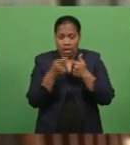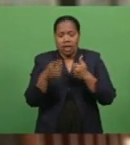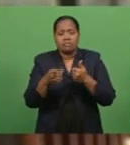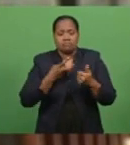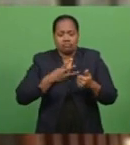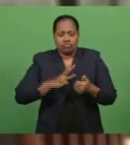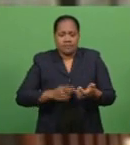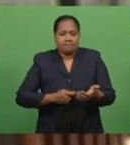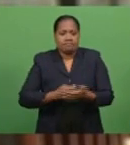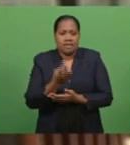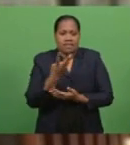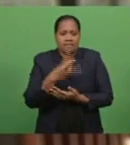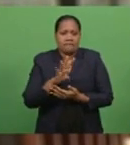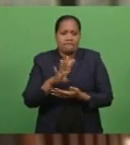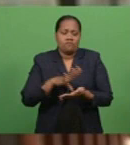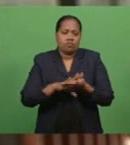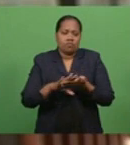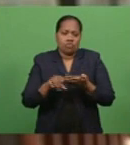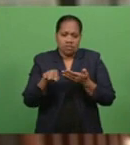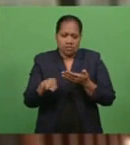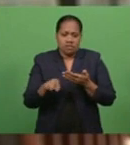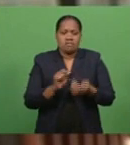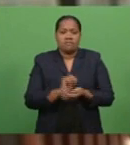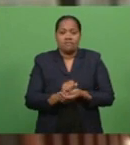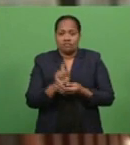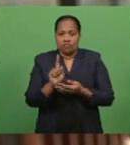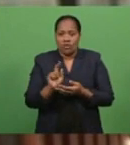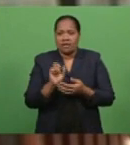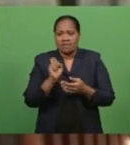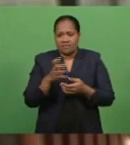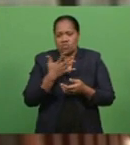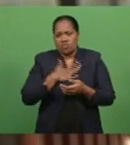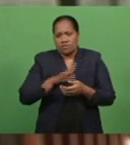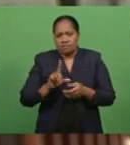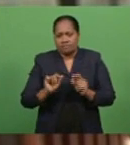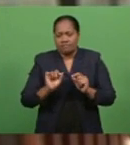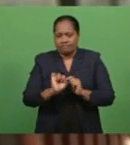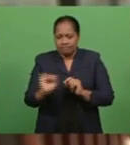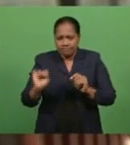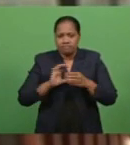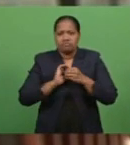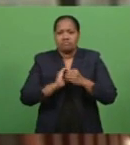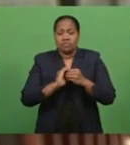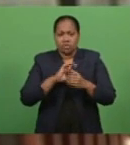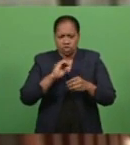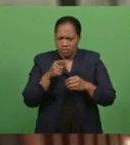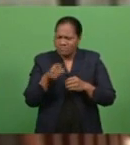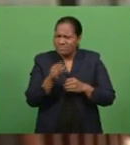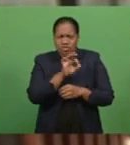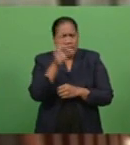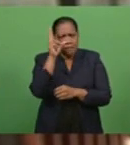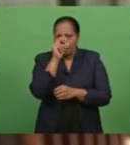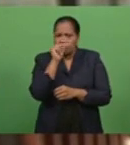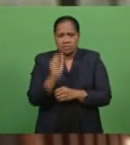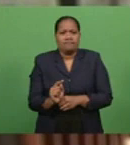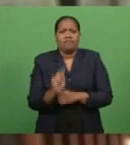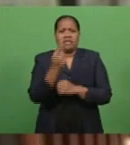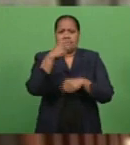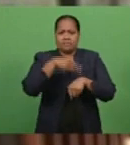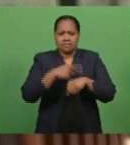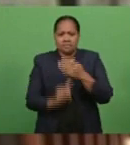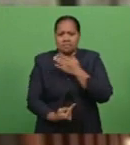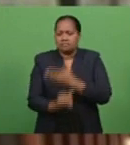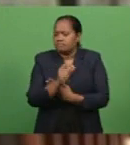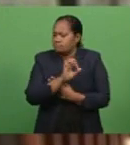others $34 per barrel to take those contracts off their hands. This rather seemed almost impossible at a first glance.